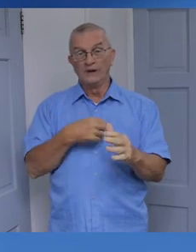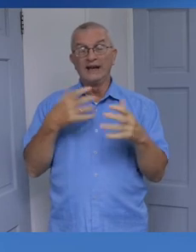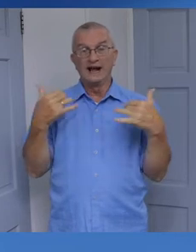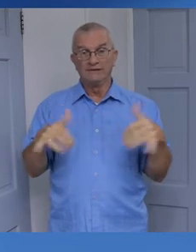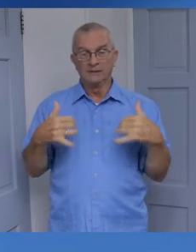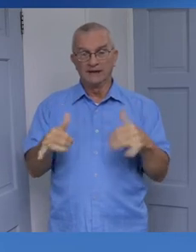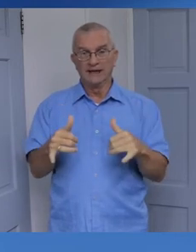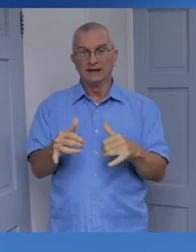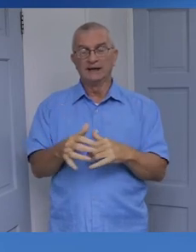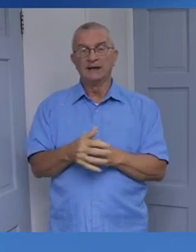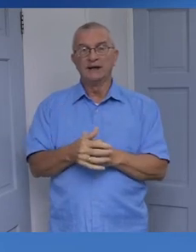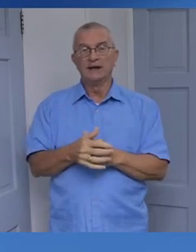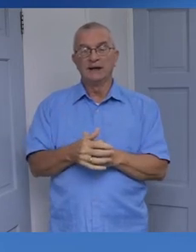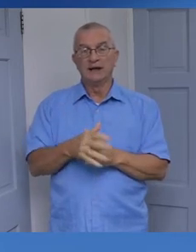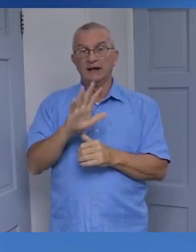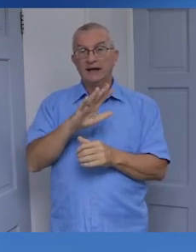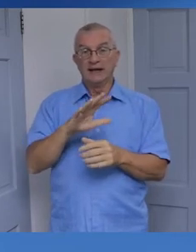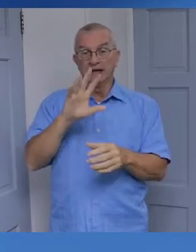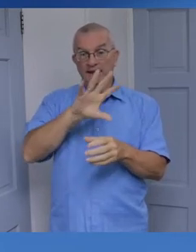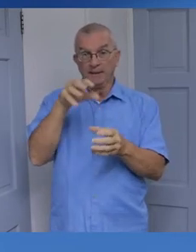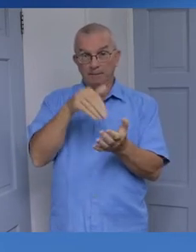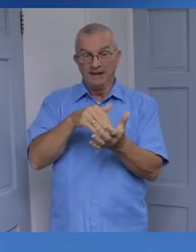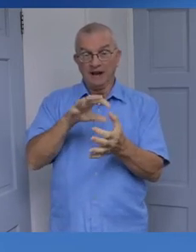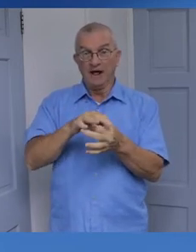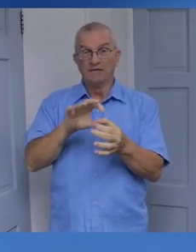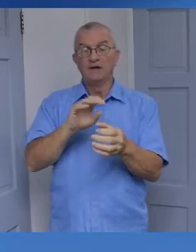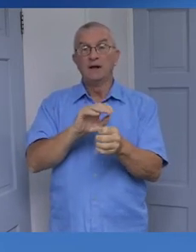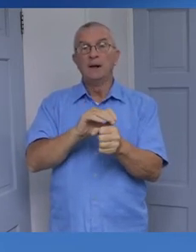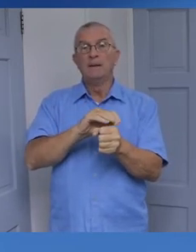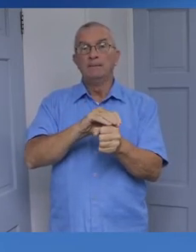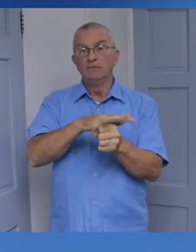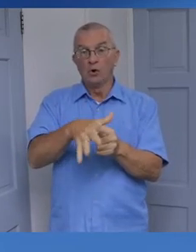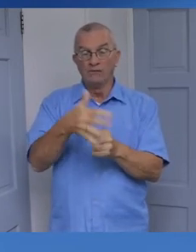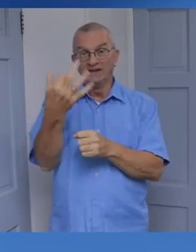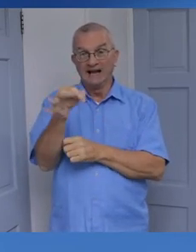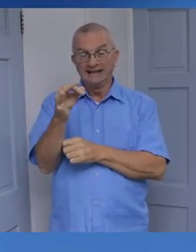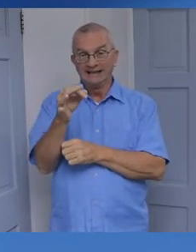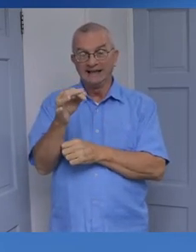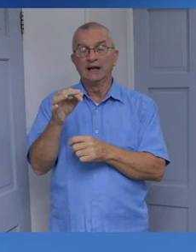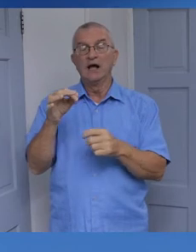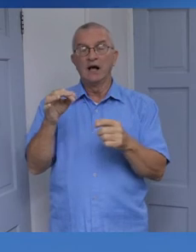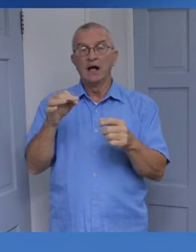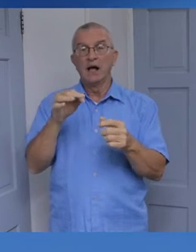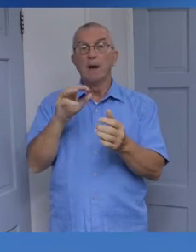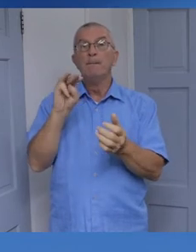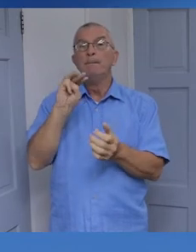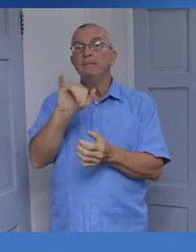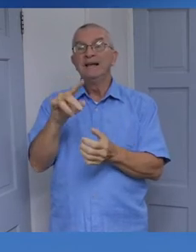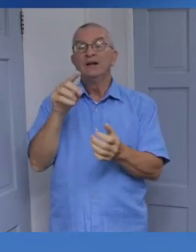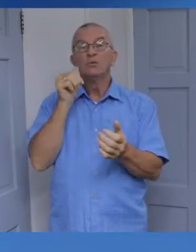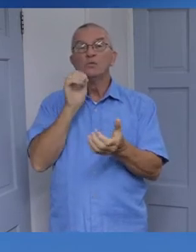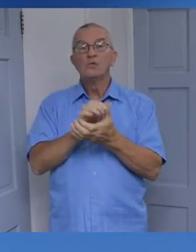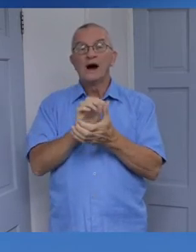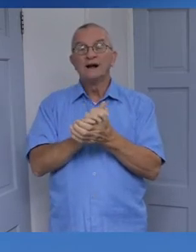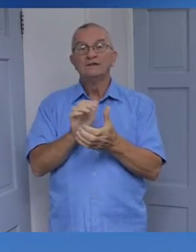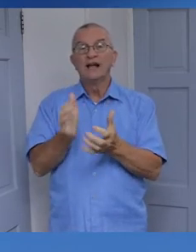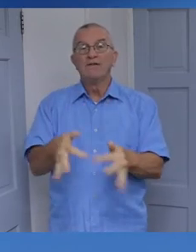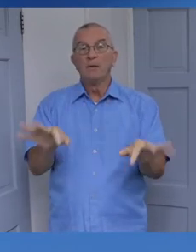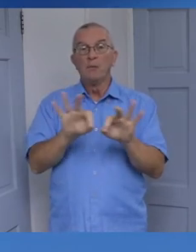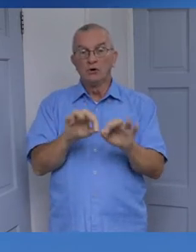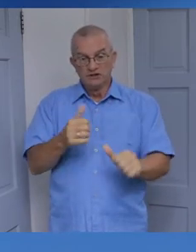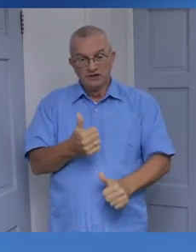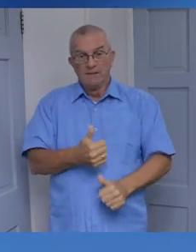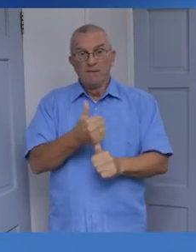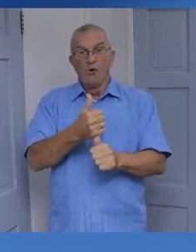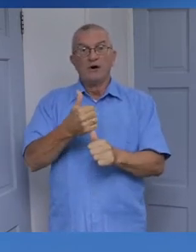pandemic, midwives have risen to the extraordinary challenge to support one another in the fight to protect